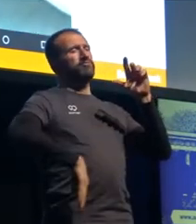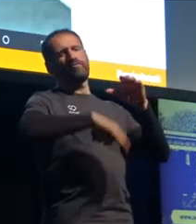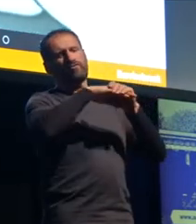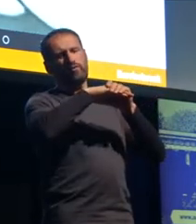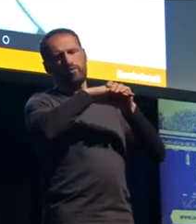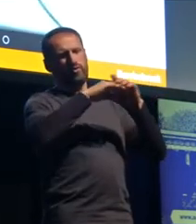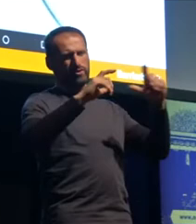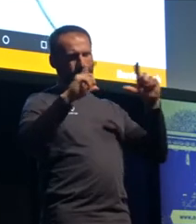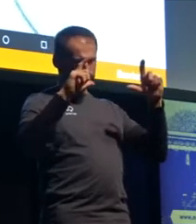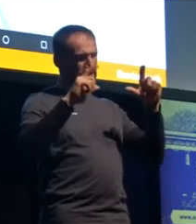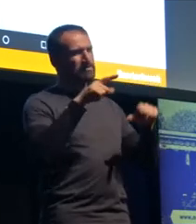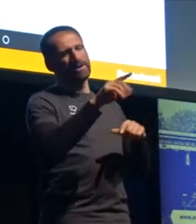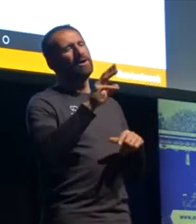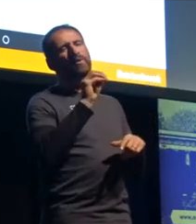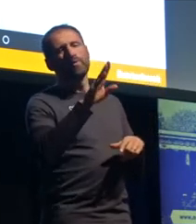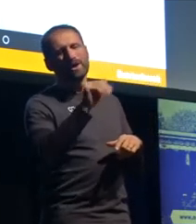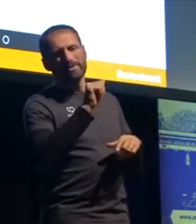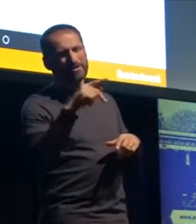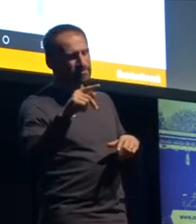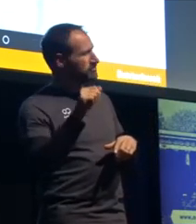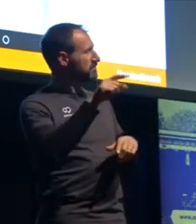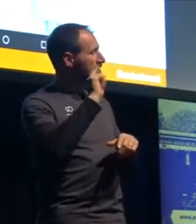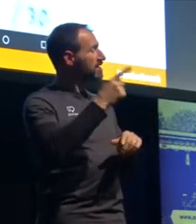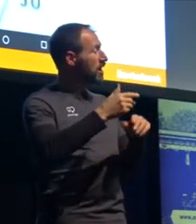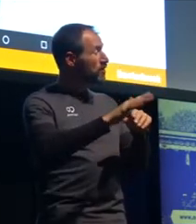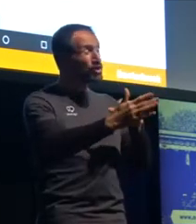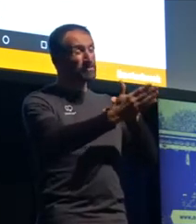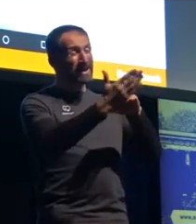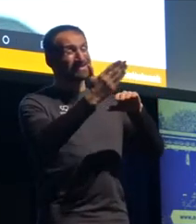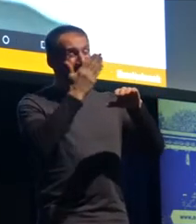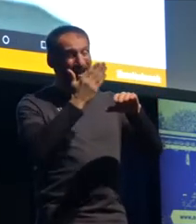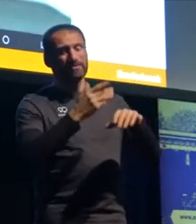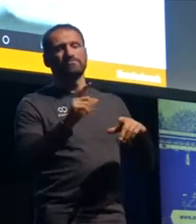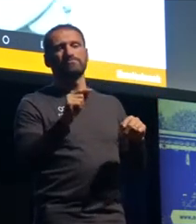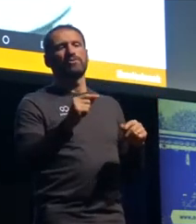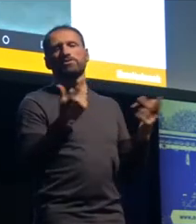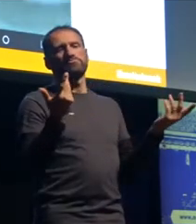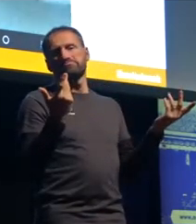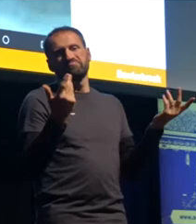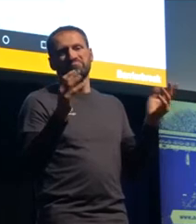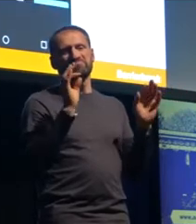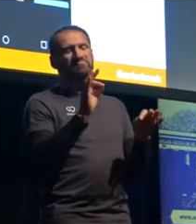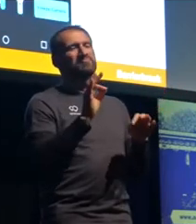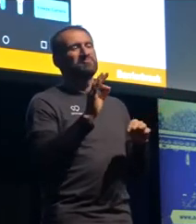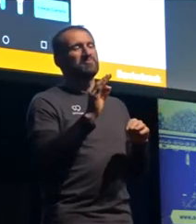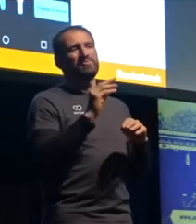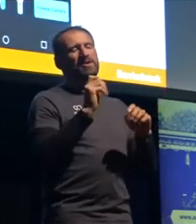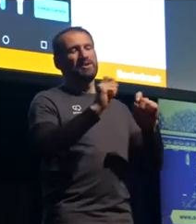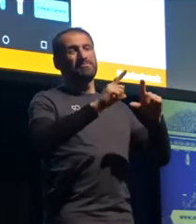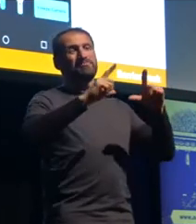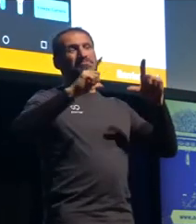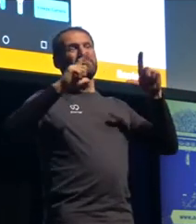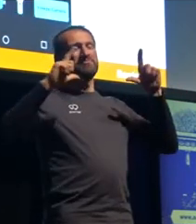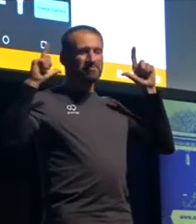thing, but since it's a web app, you can zoom even further. So it provides an even further level of magnification than basically any kind of native